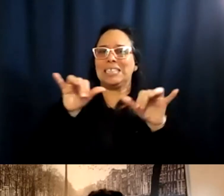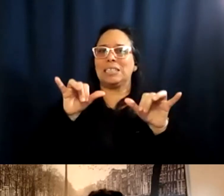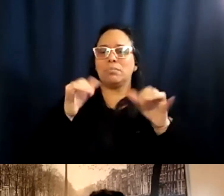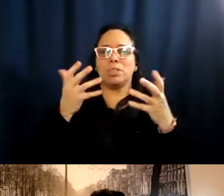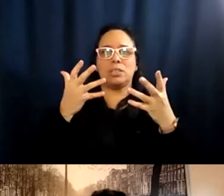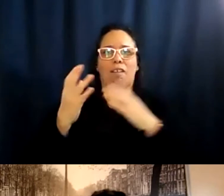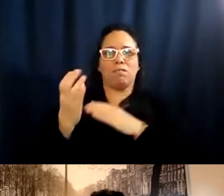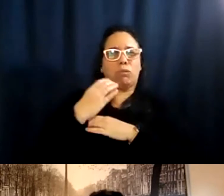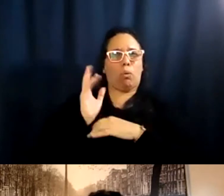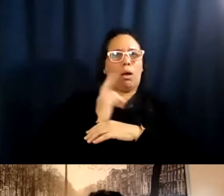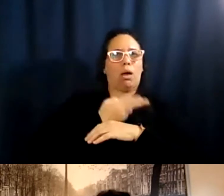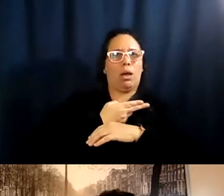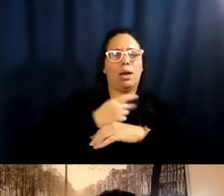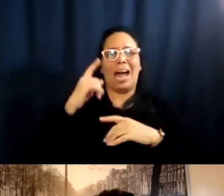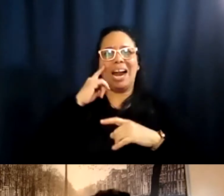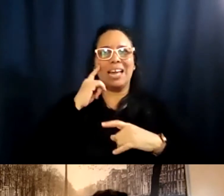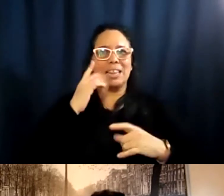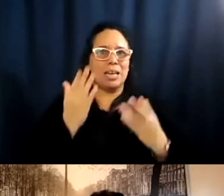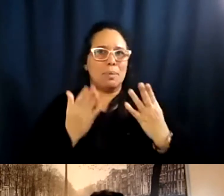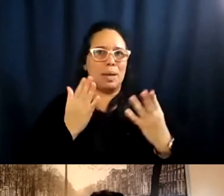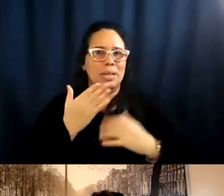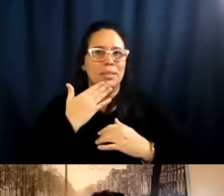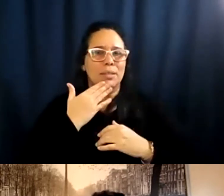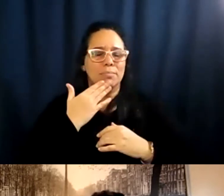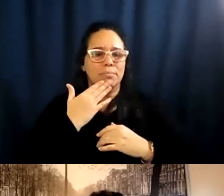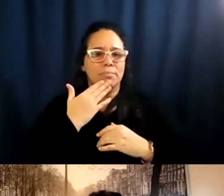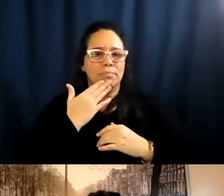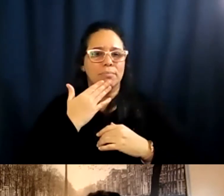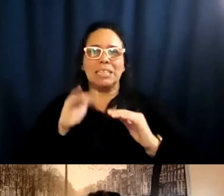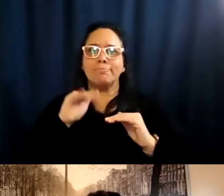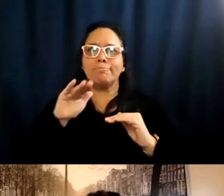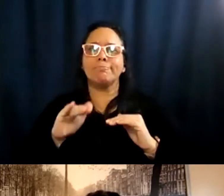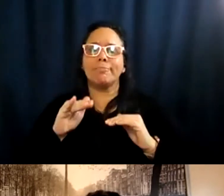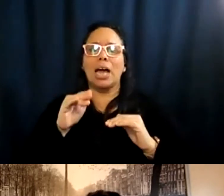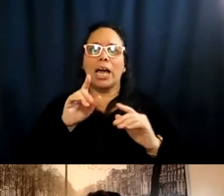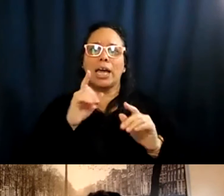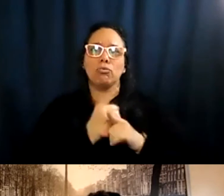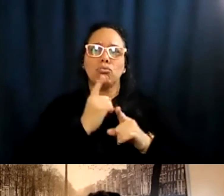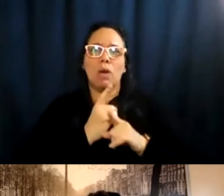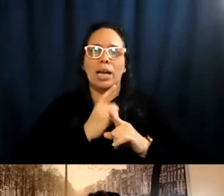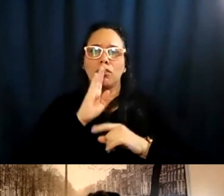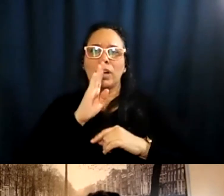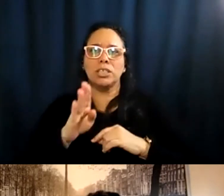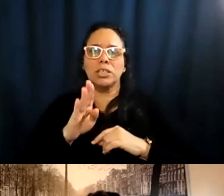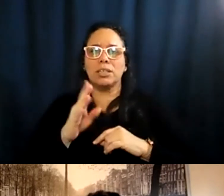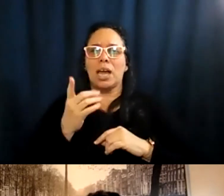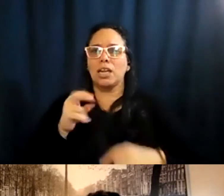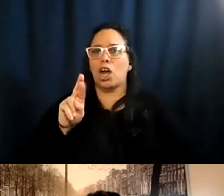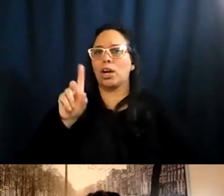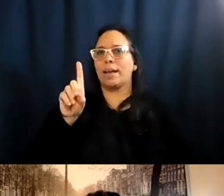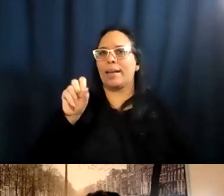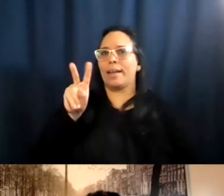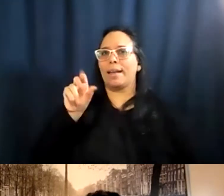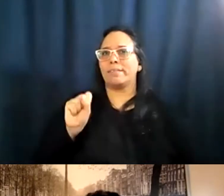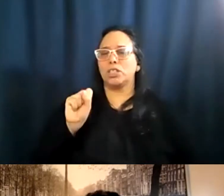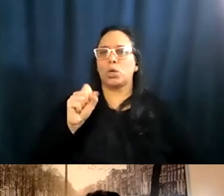that that might be the best, a step in the right direction to make sure that Dr. Davis's words aren't timeless. Like,